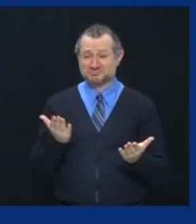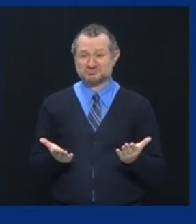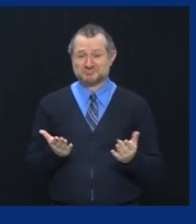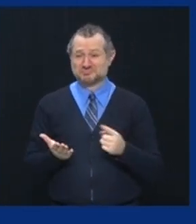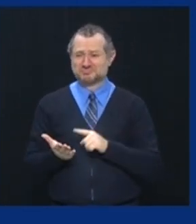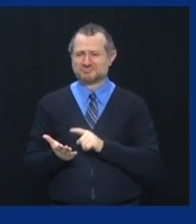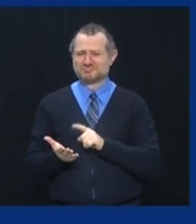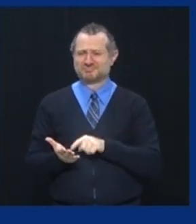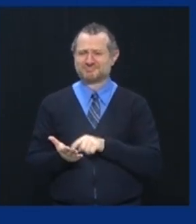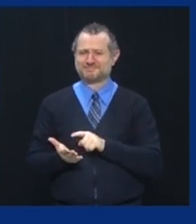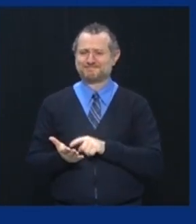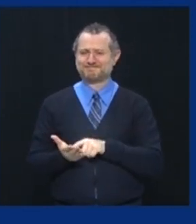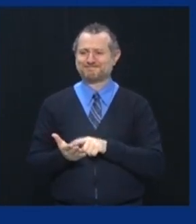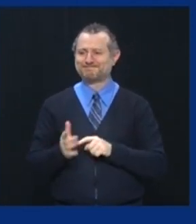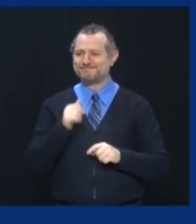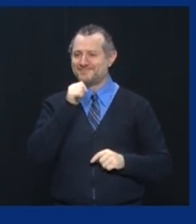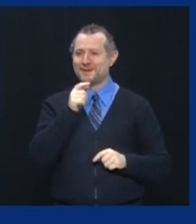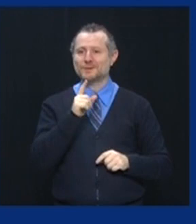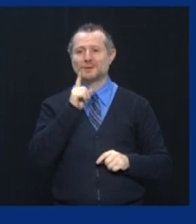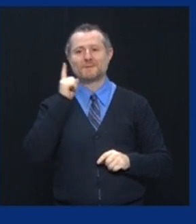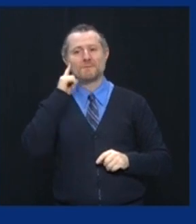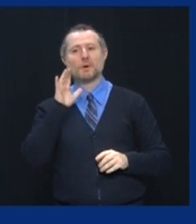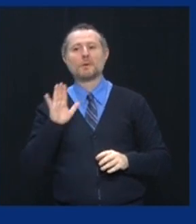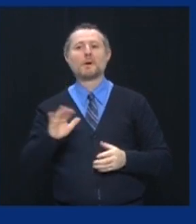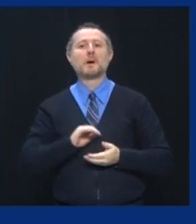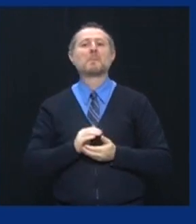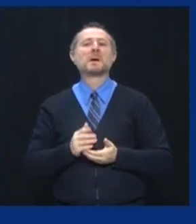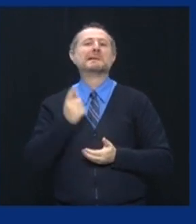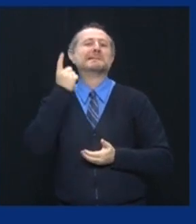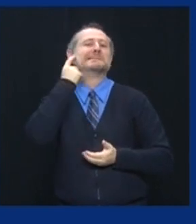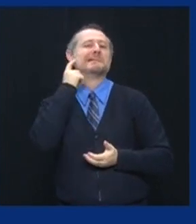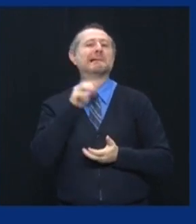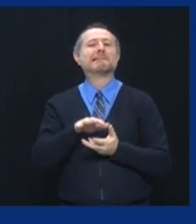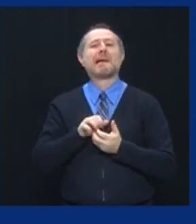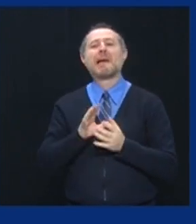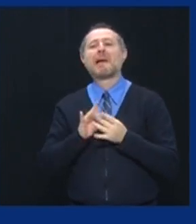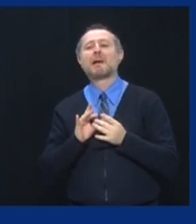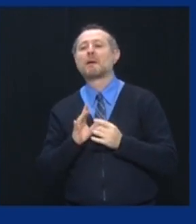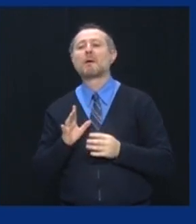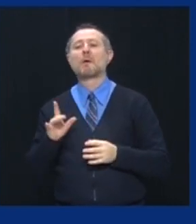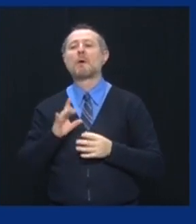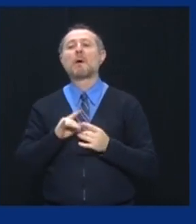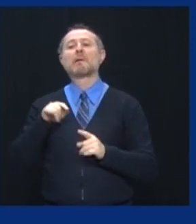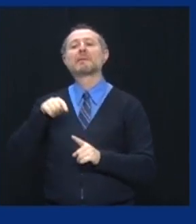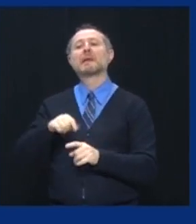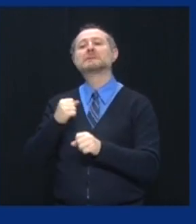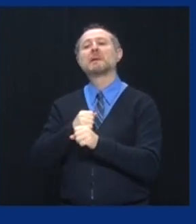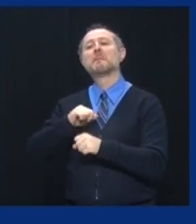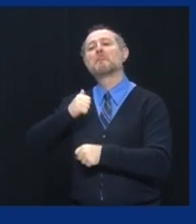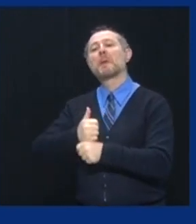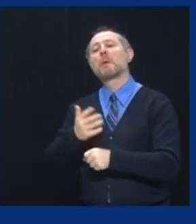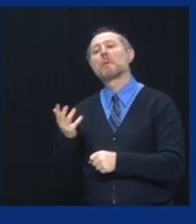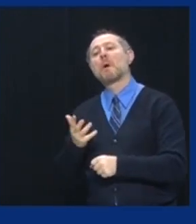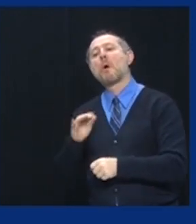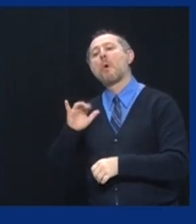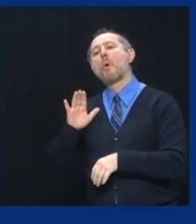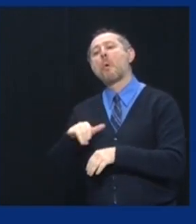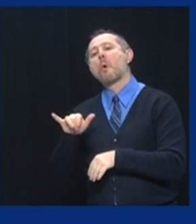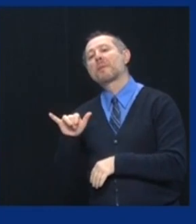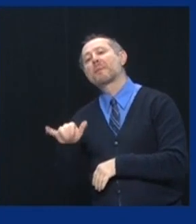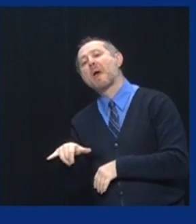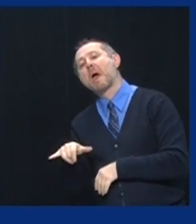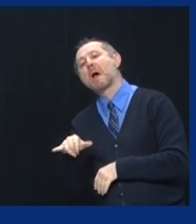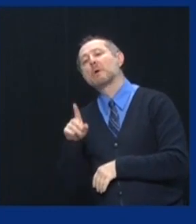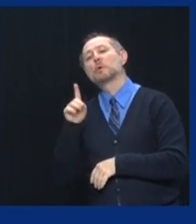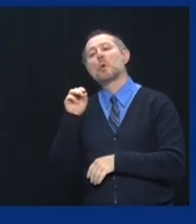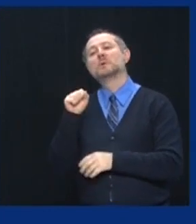received. It was from allocations they had received over the first 2 weeks,